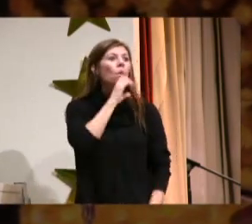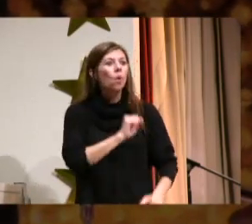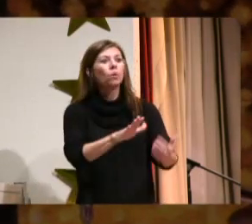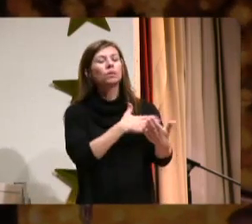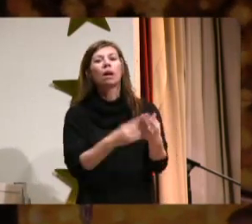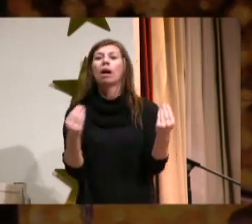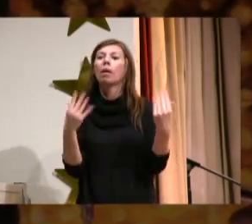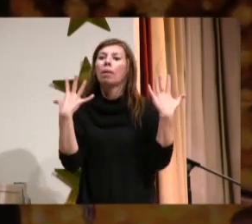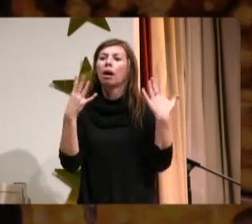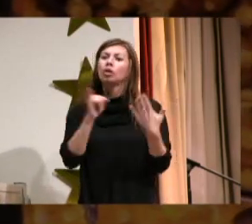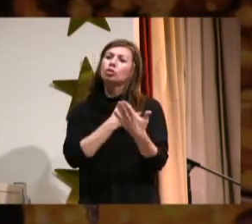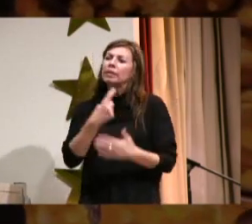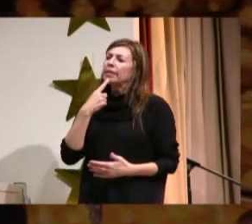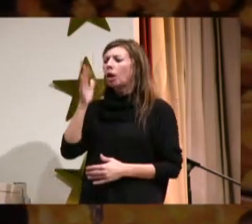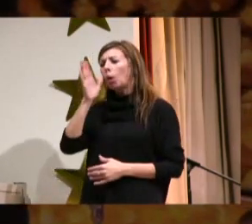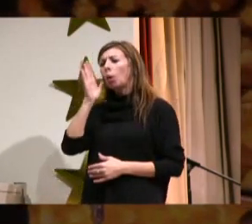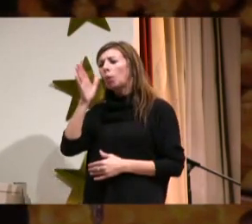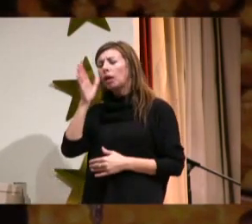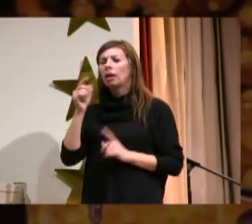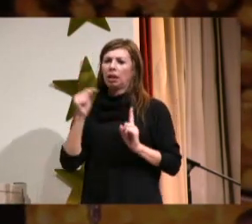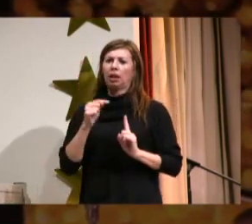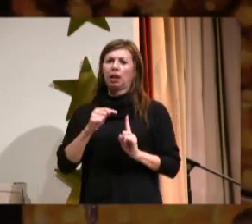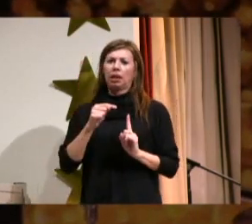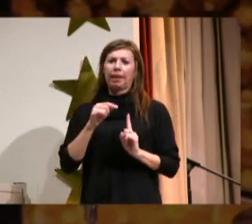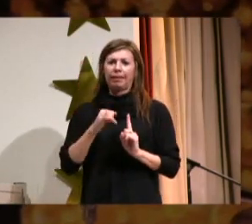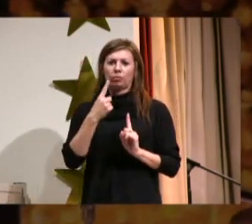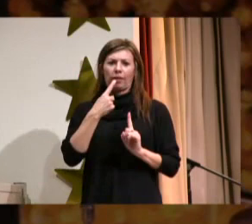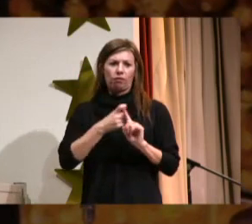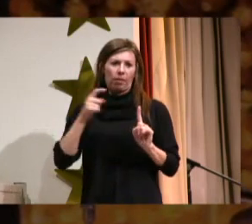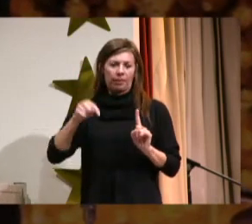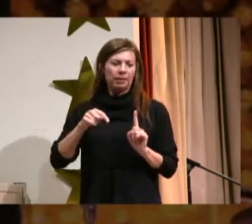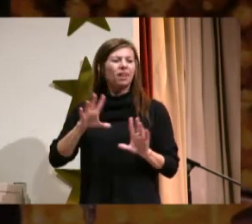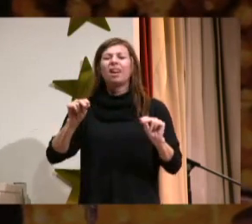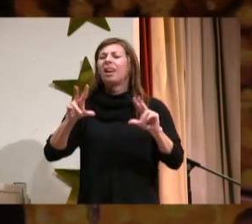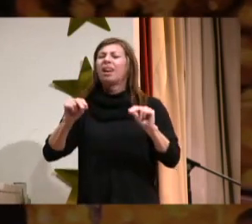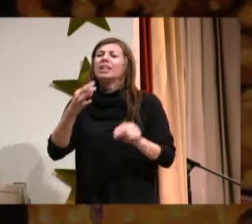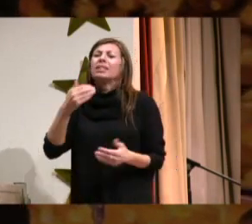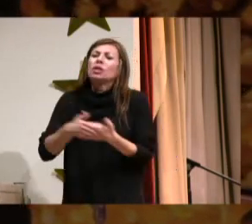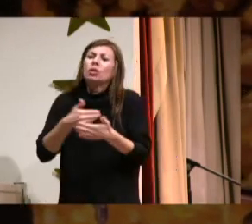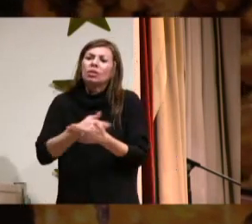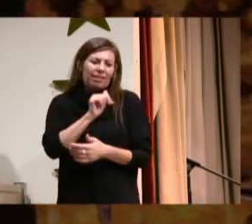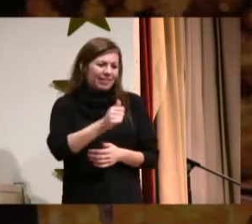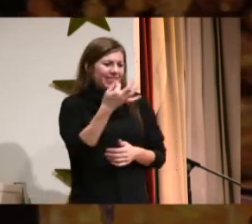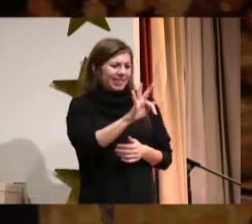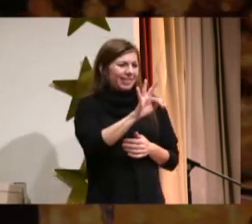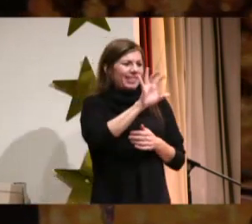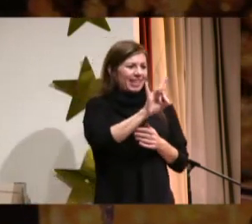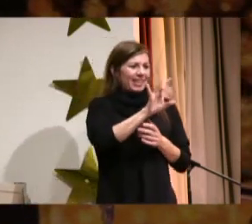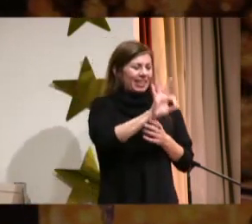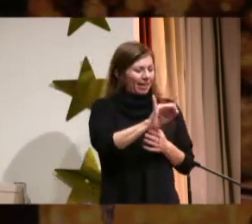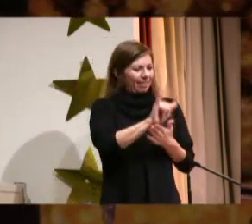and she said, oh, don't worry, Won't Back Down is from this decade. And we said, no, it's not, it's from